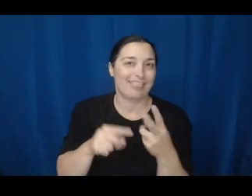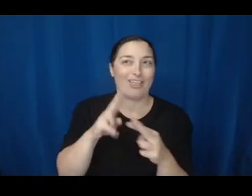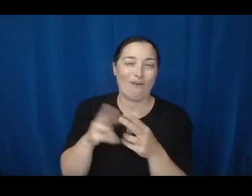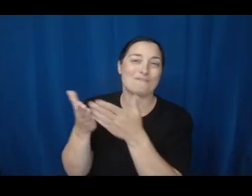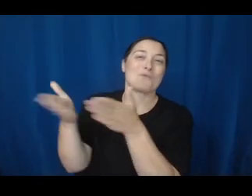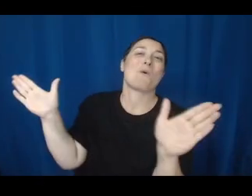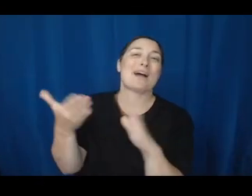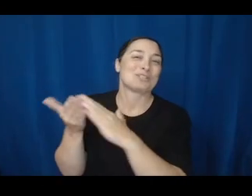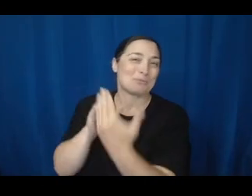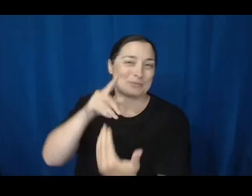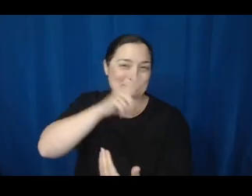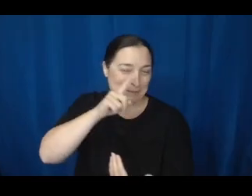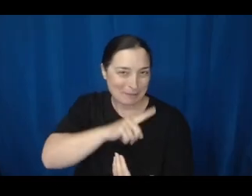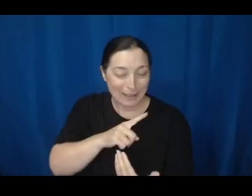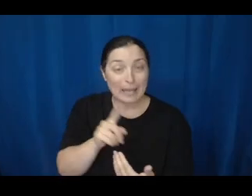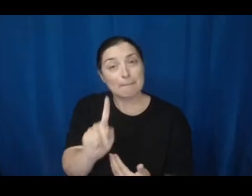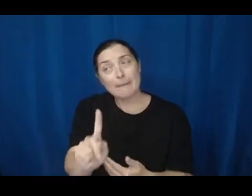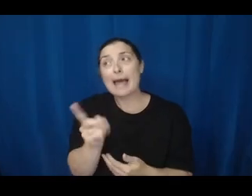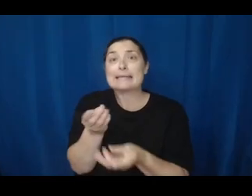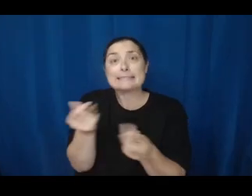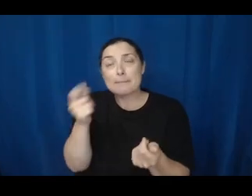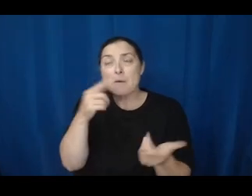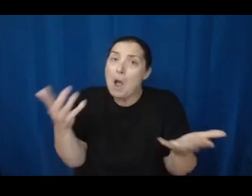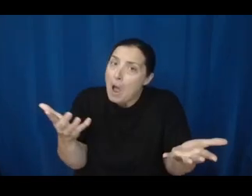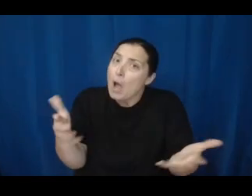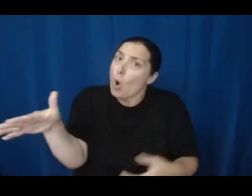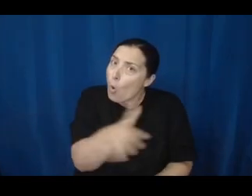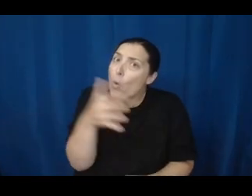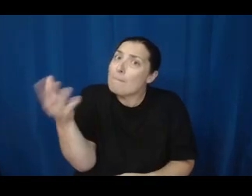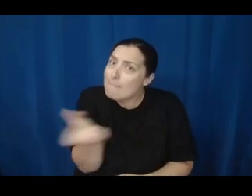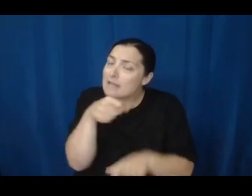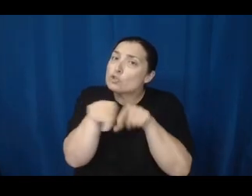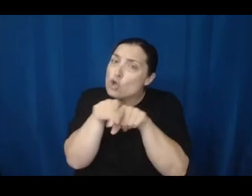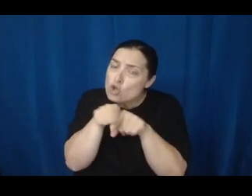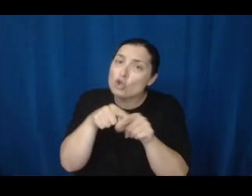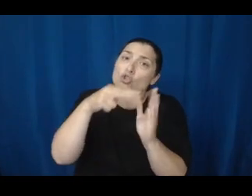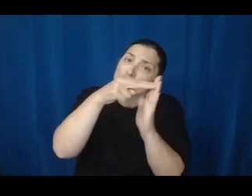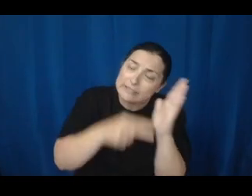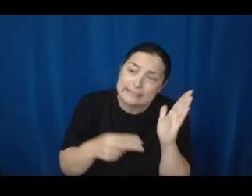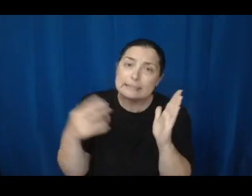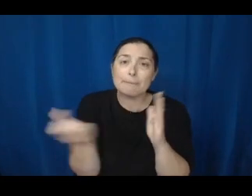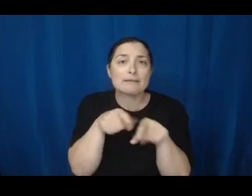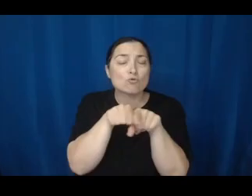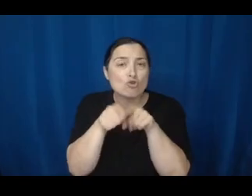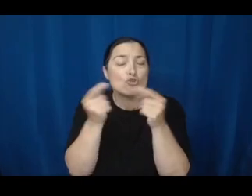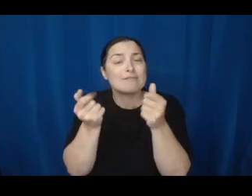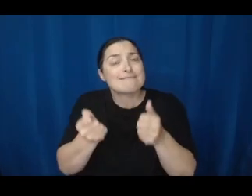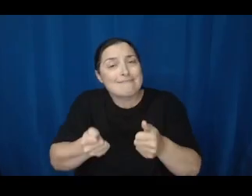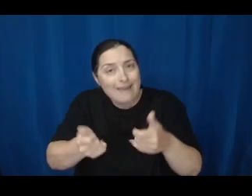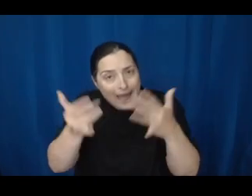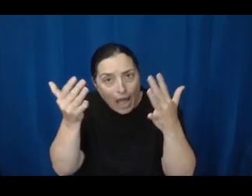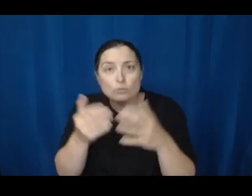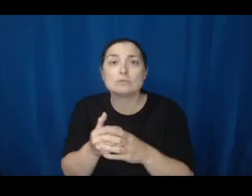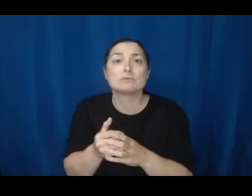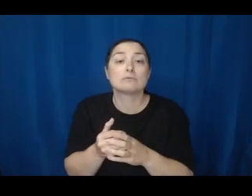yeah, okay, but everybody has to learn how to read and how to count and do these things, and when you've learned those